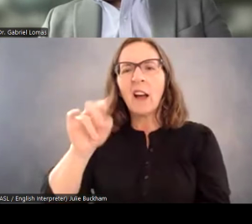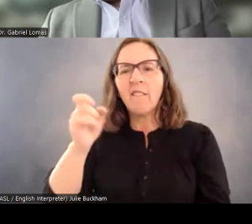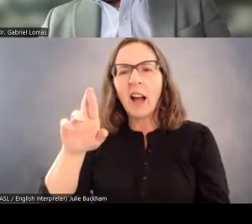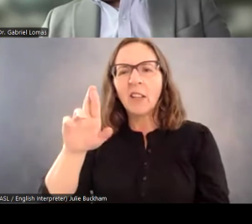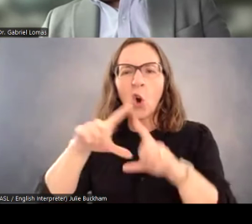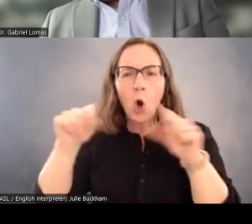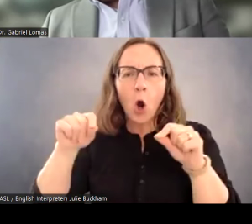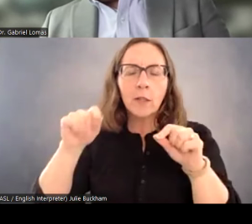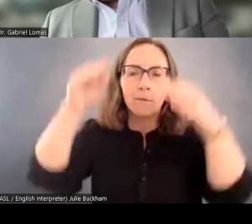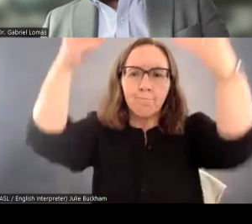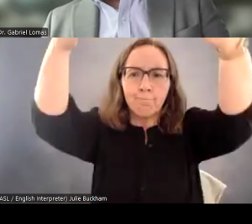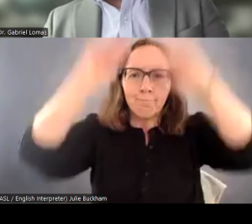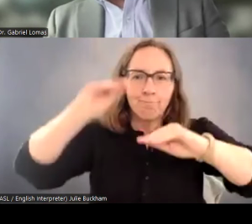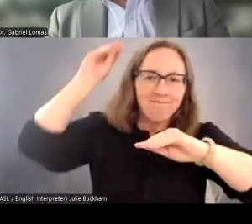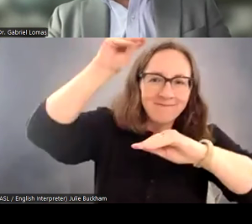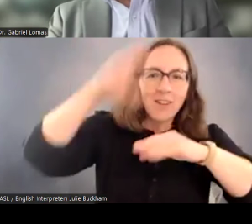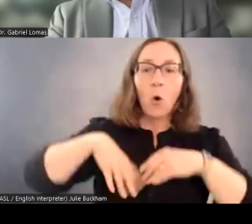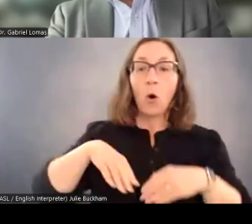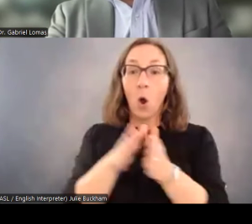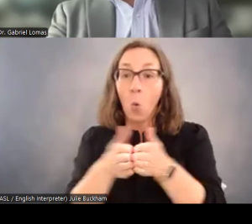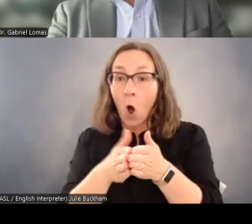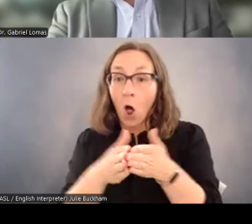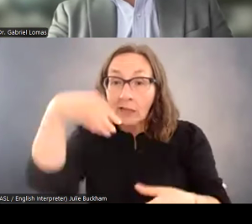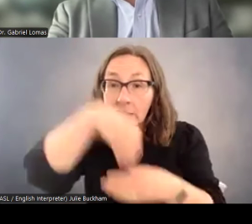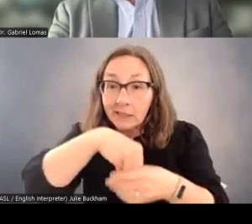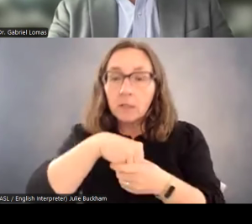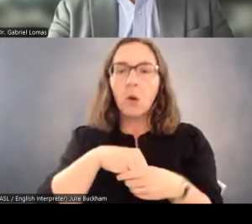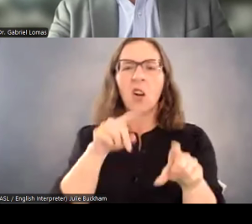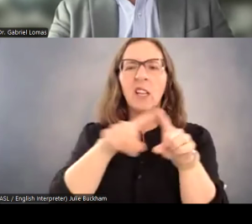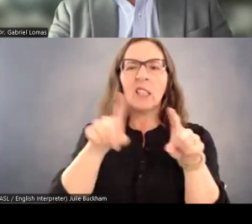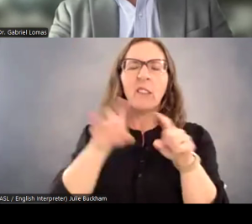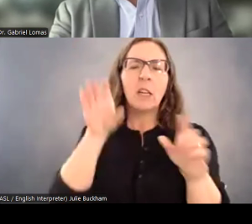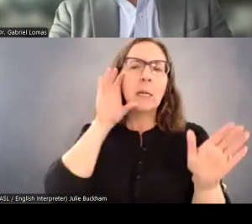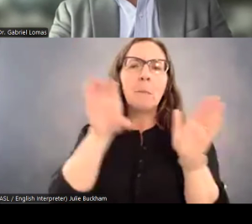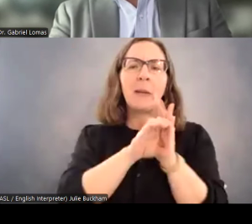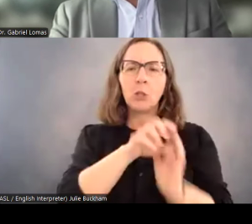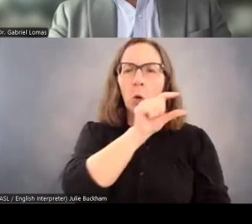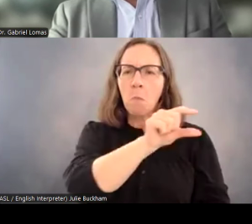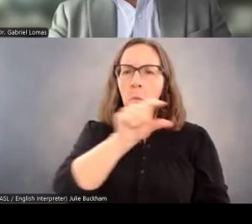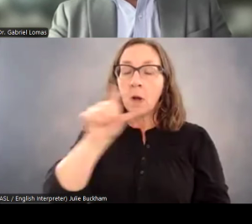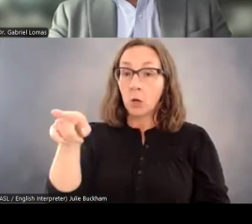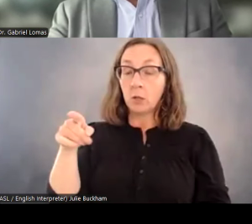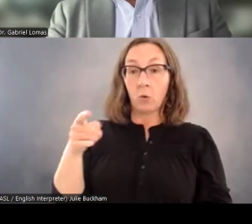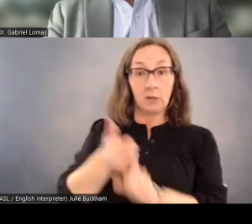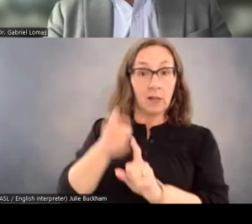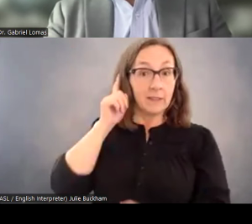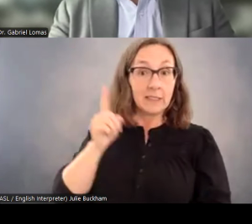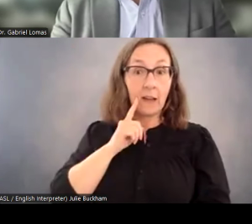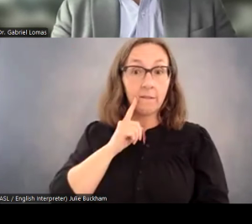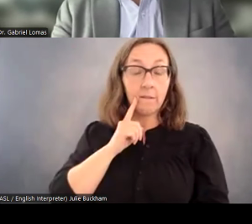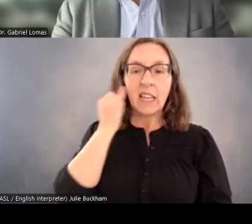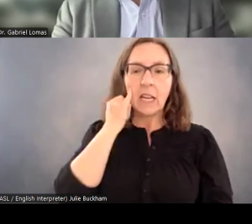wallet cards, there's a lot of pictorial kinds of indicators so that you could point, for instance, if you were